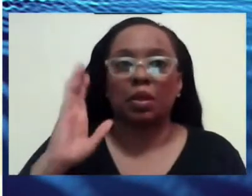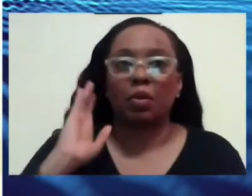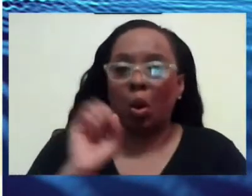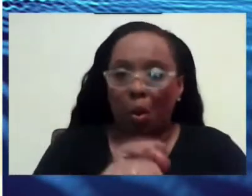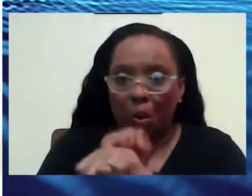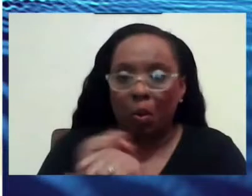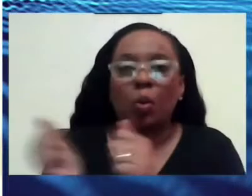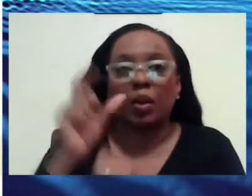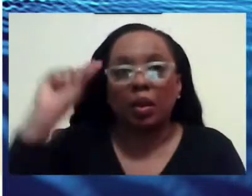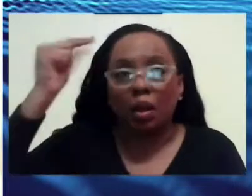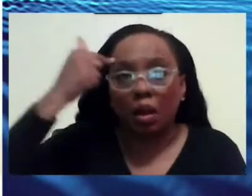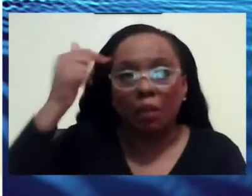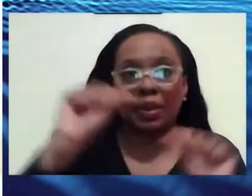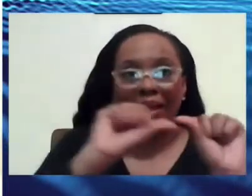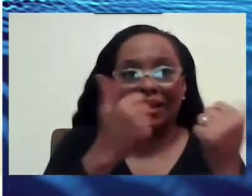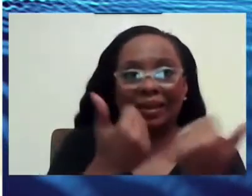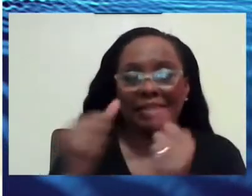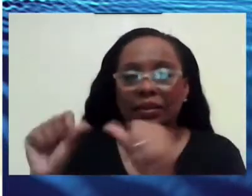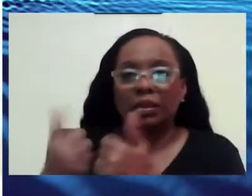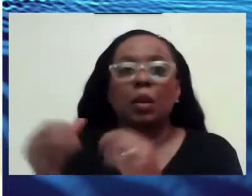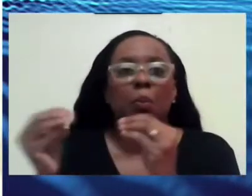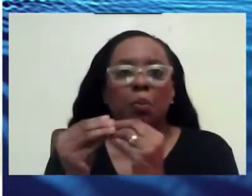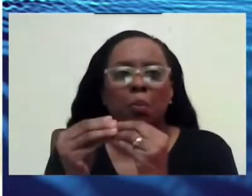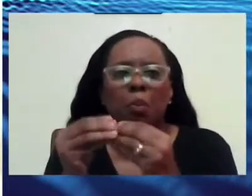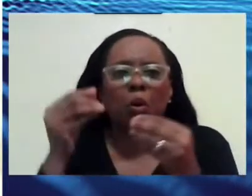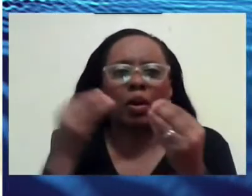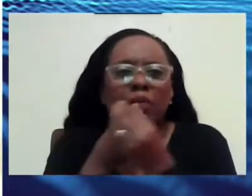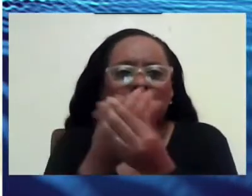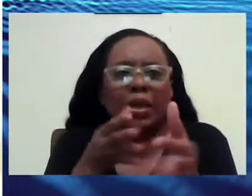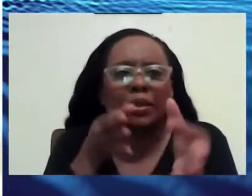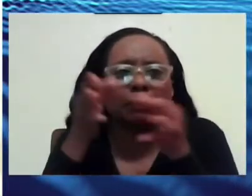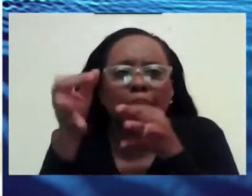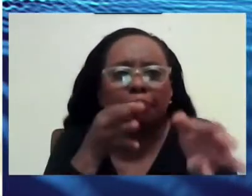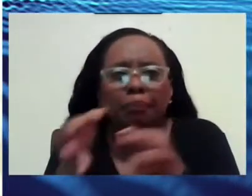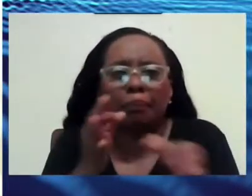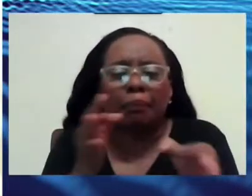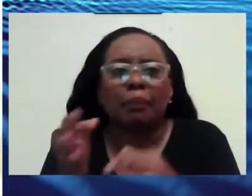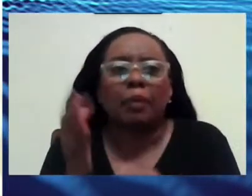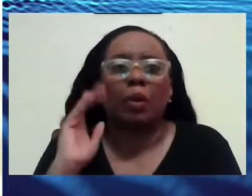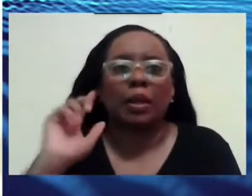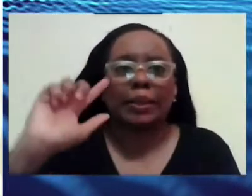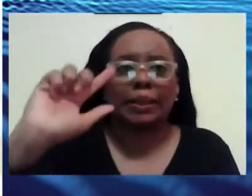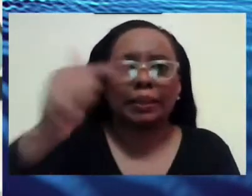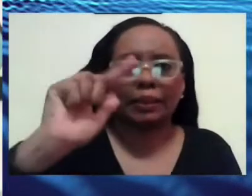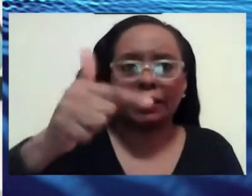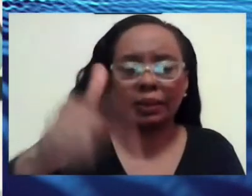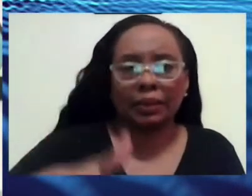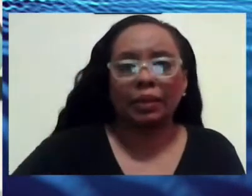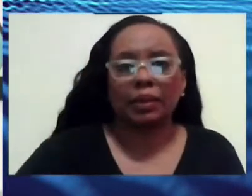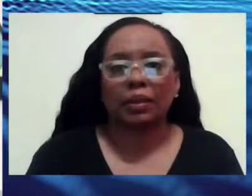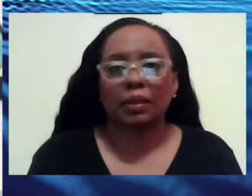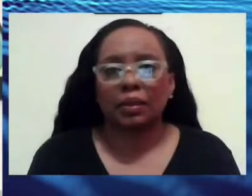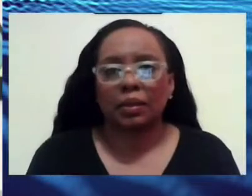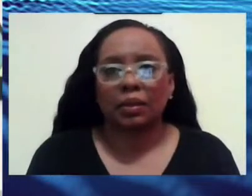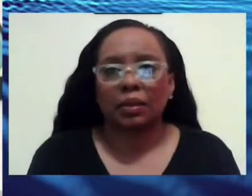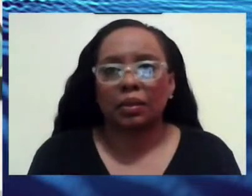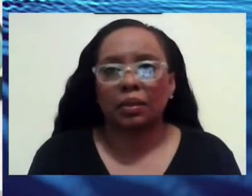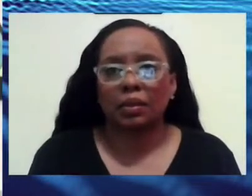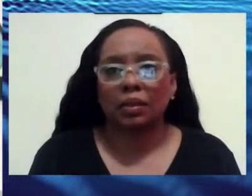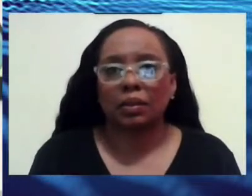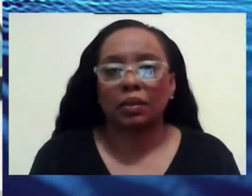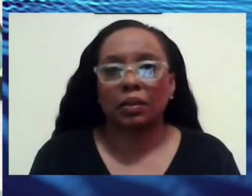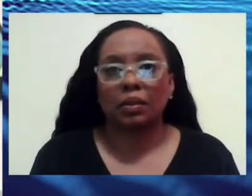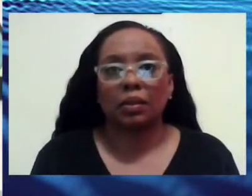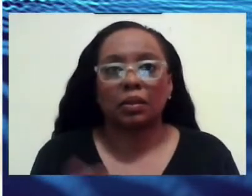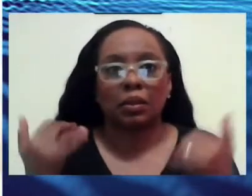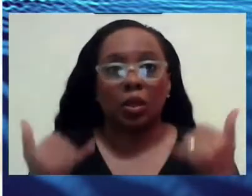relevant government agencies, and more details on Help SVG will come on TV8 and CBC's radio applications. At this time,